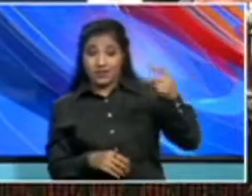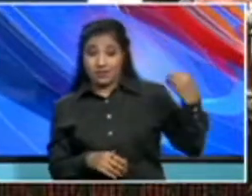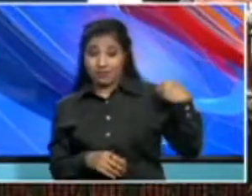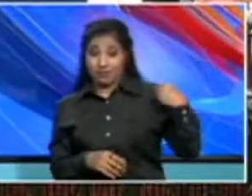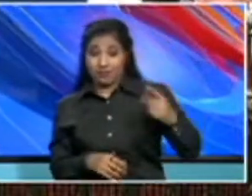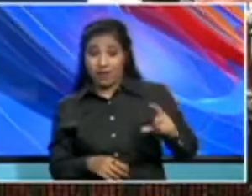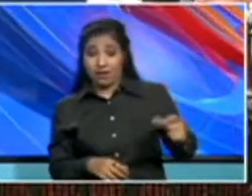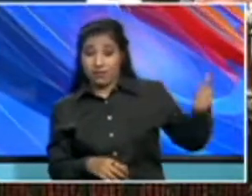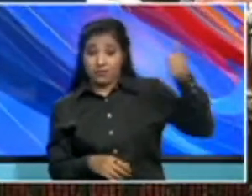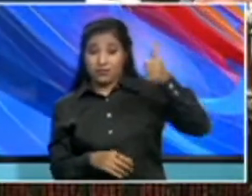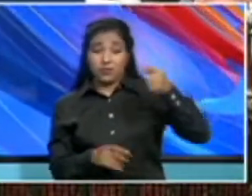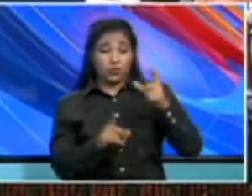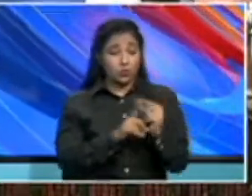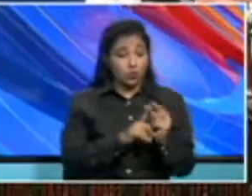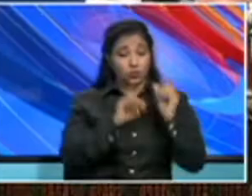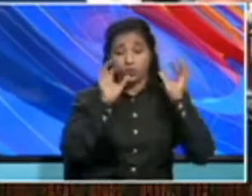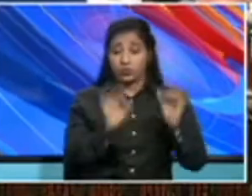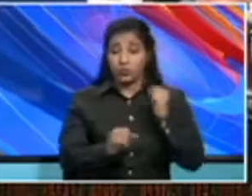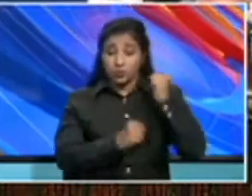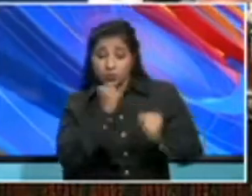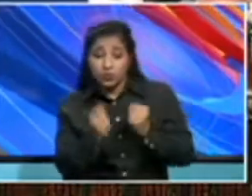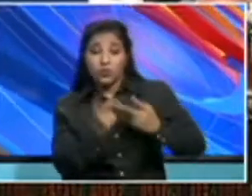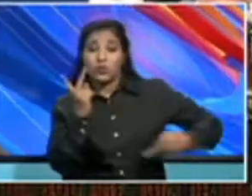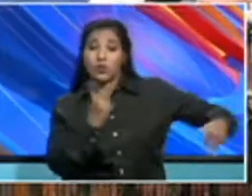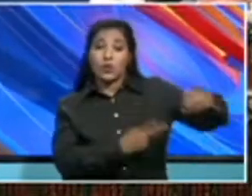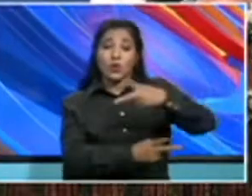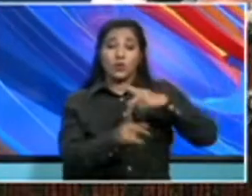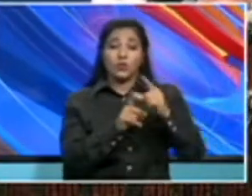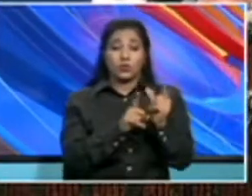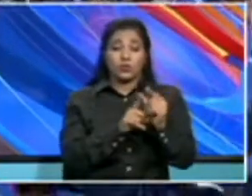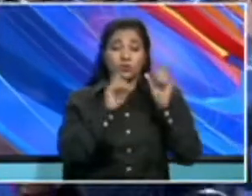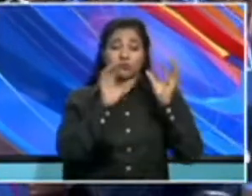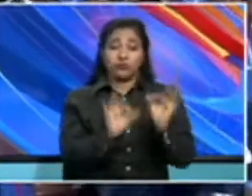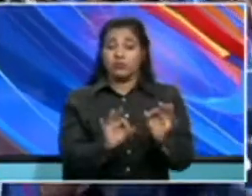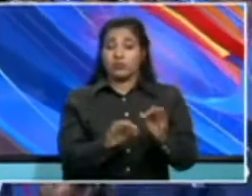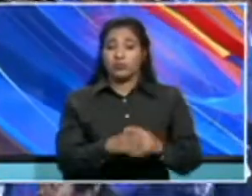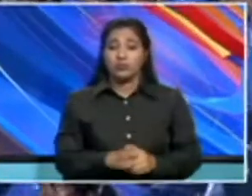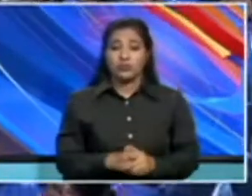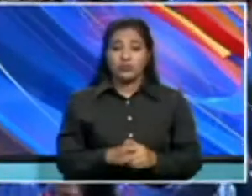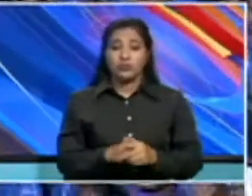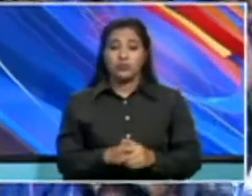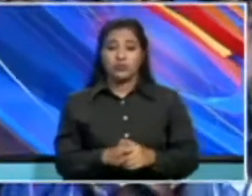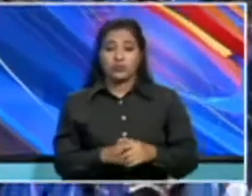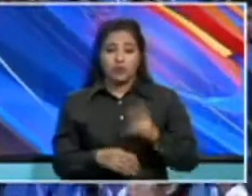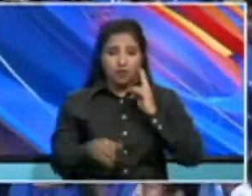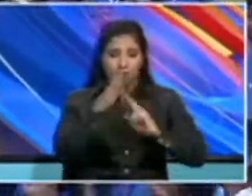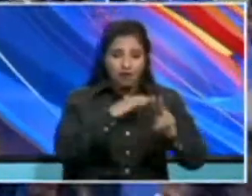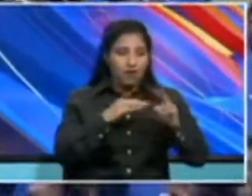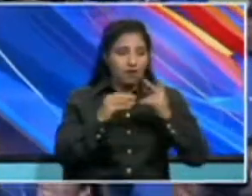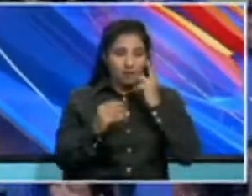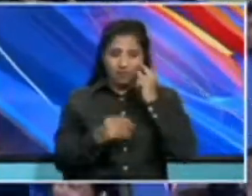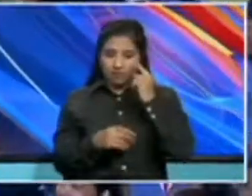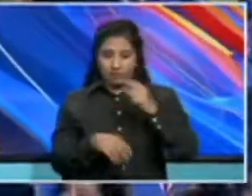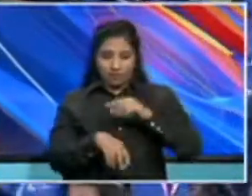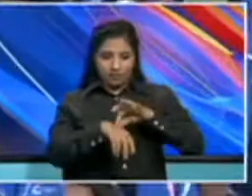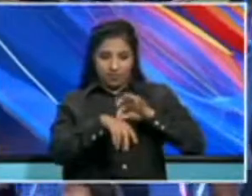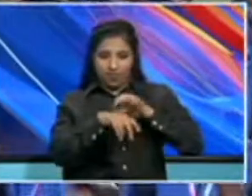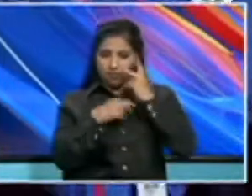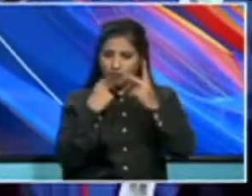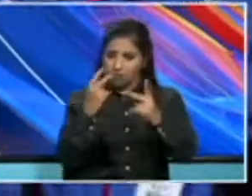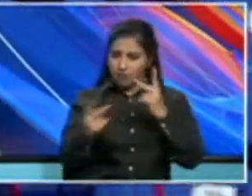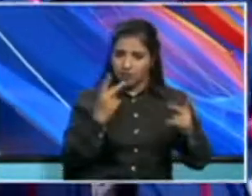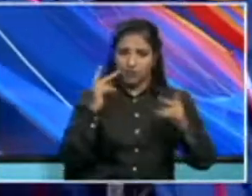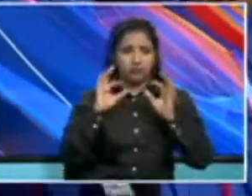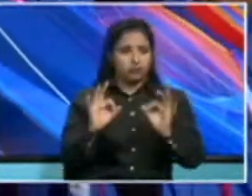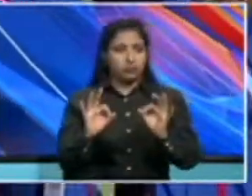posterity, because as they sport is more about the moments, the iconic moments. You live in those moments,